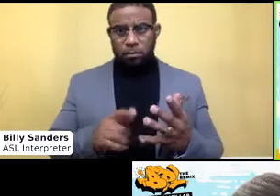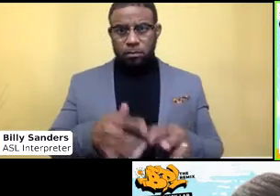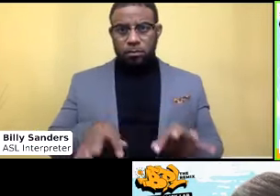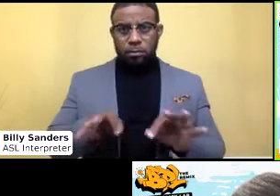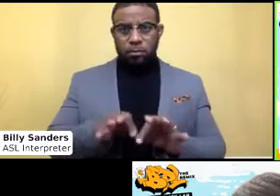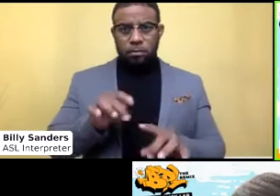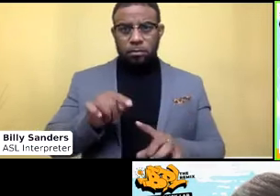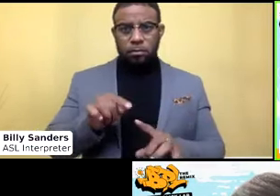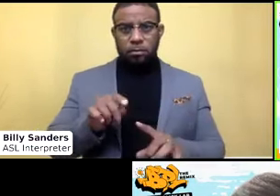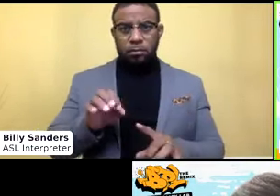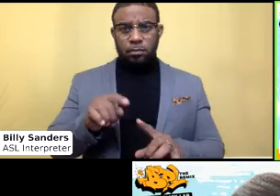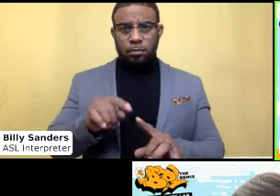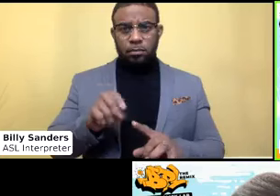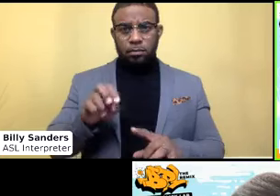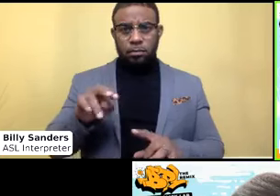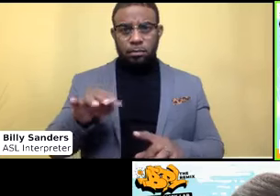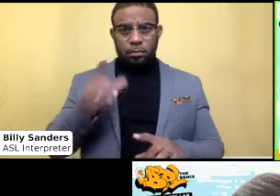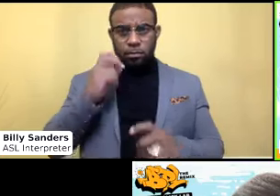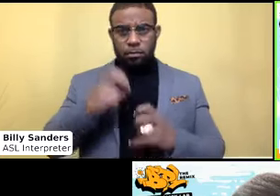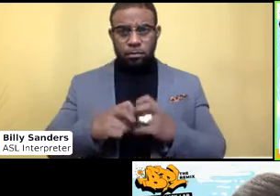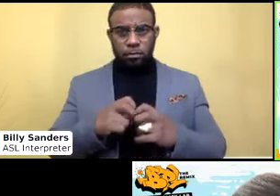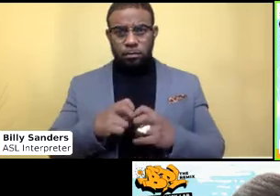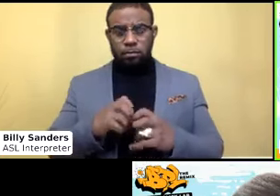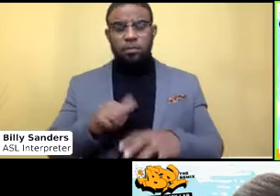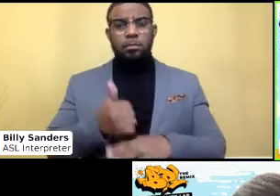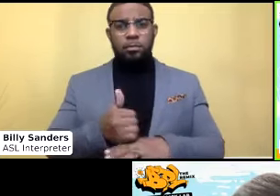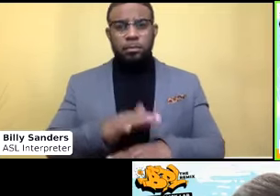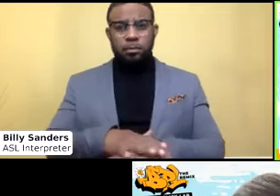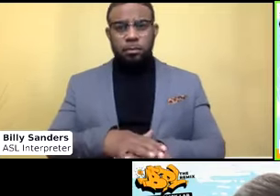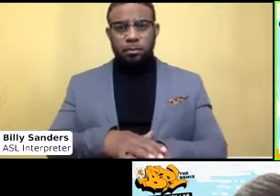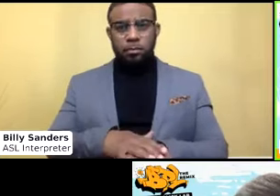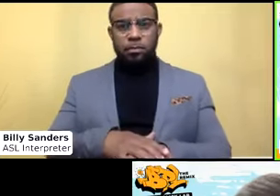and the essence of the problem based on